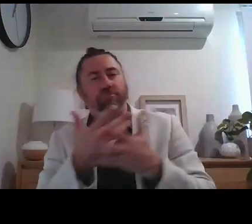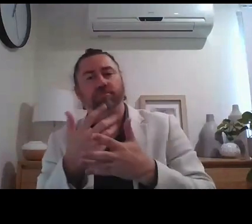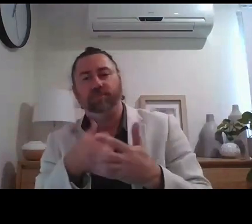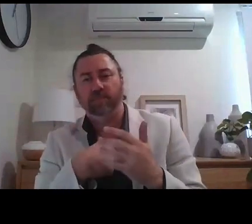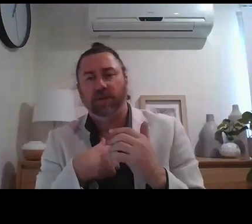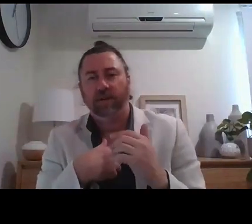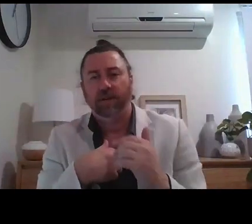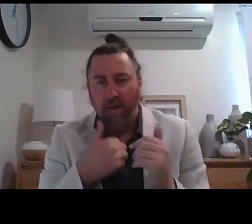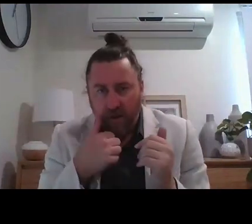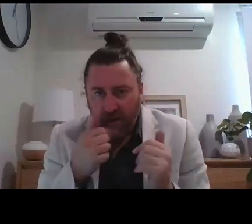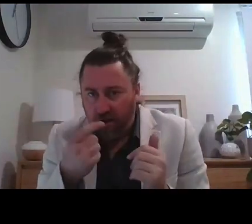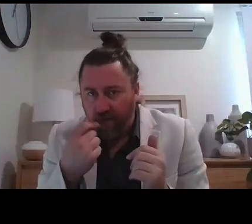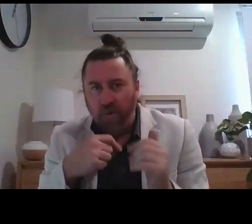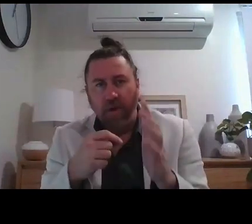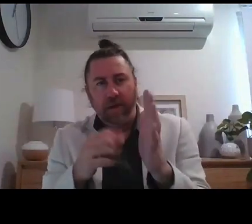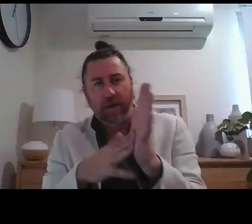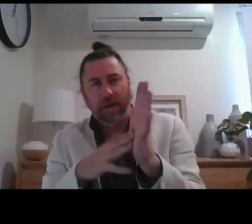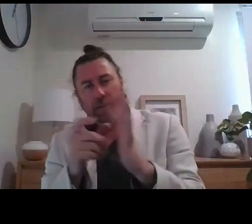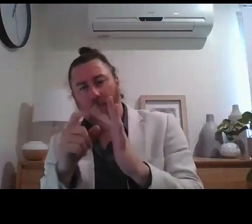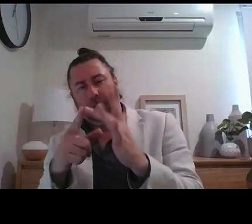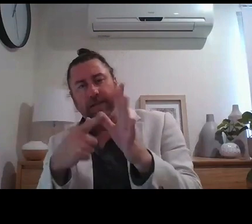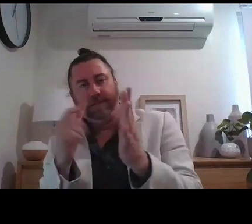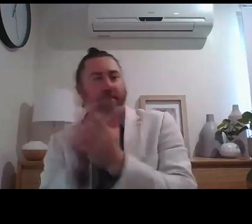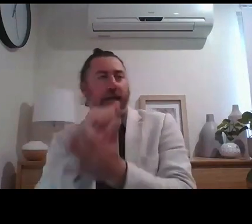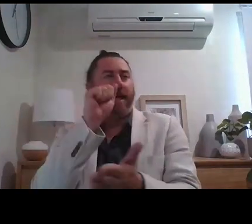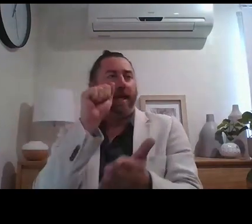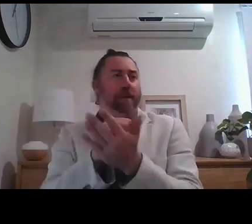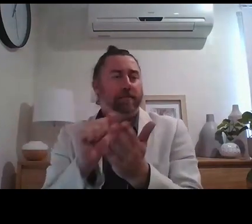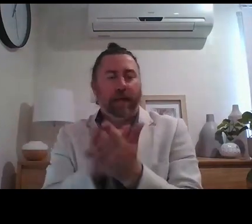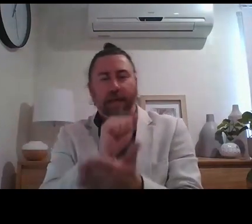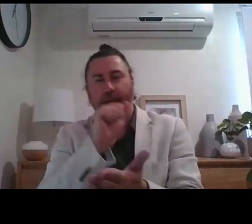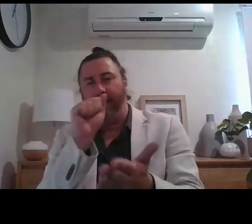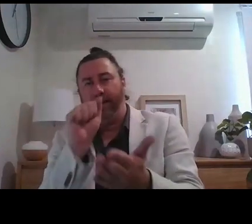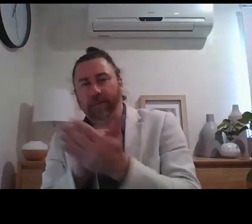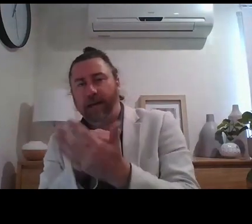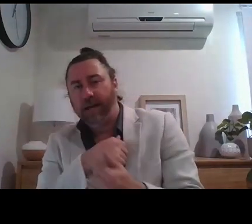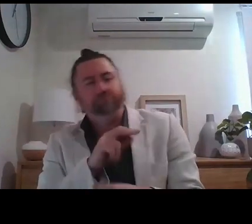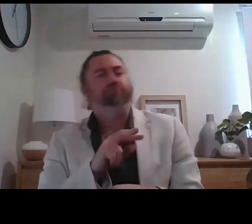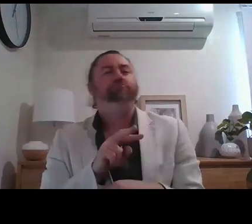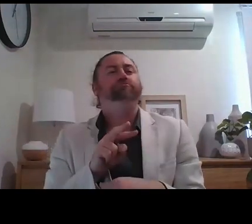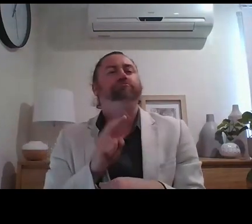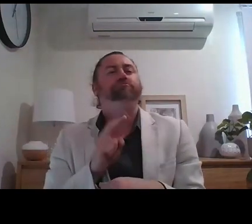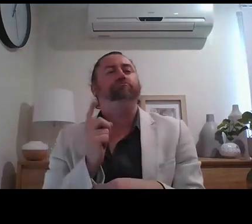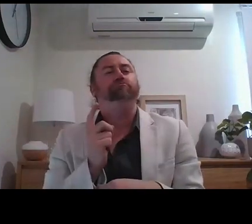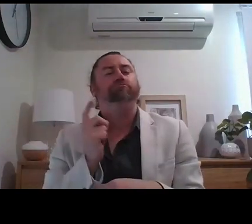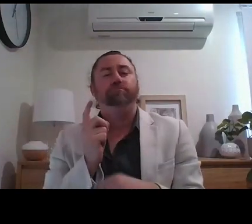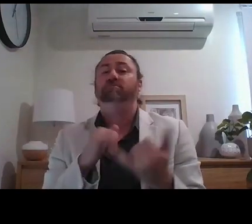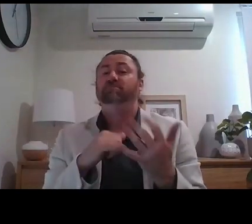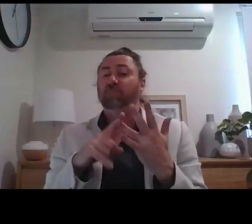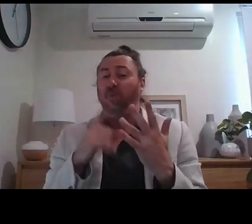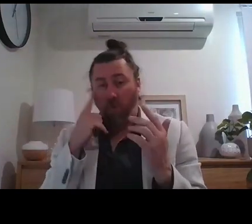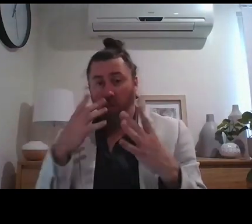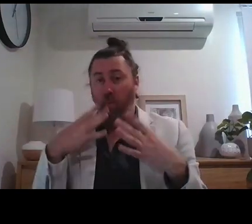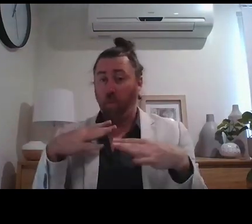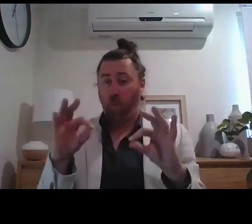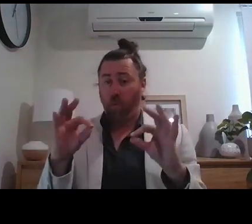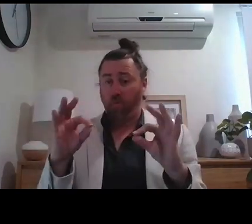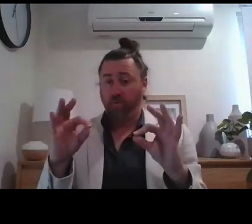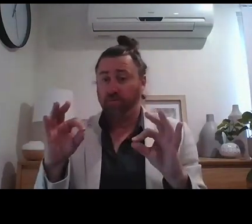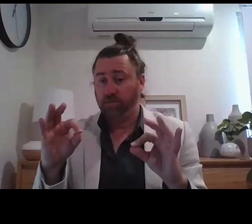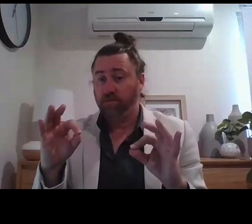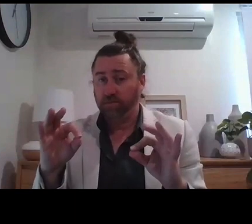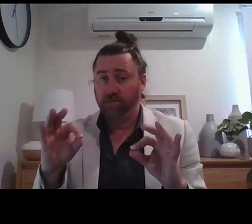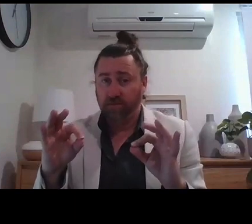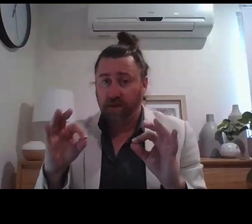read some of the media coverage with some interest. And so I thought I'd take the opportunity to properly